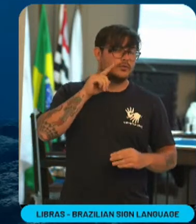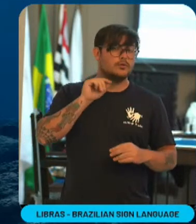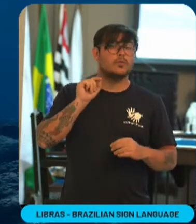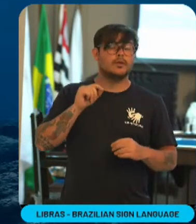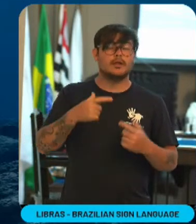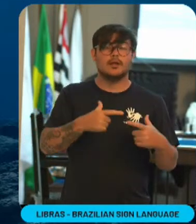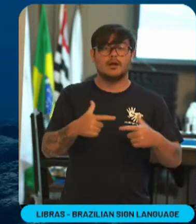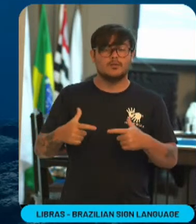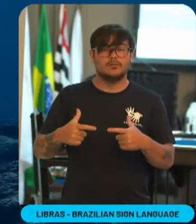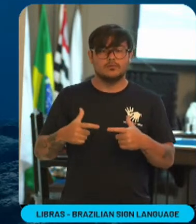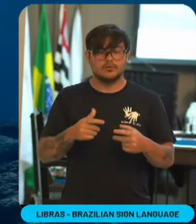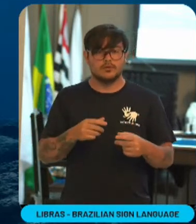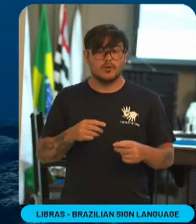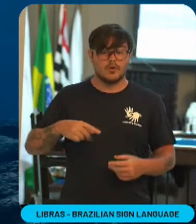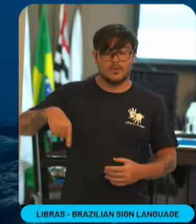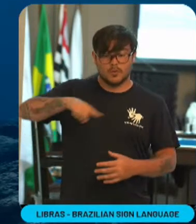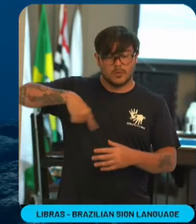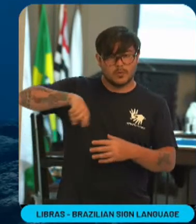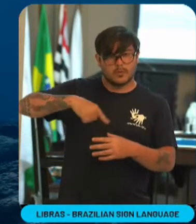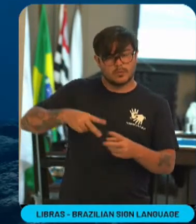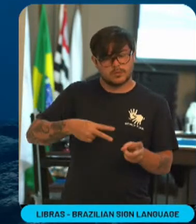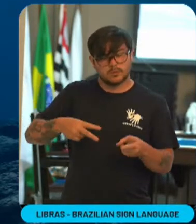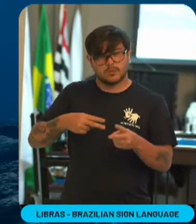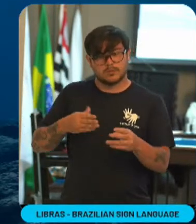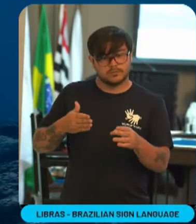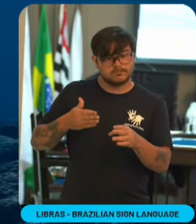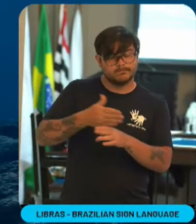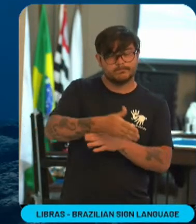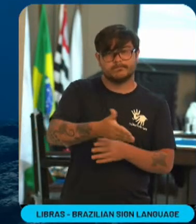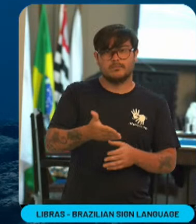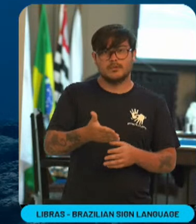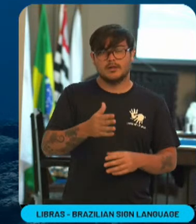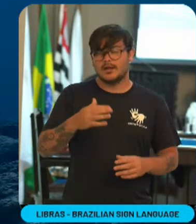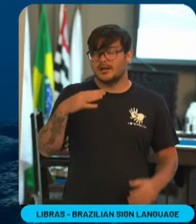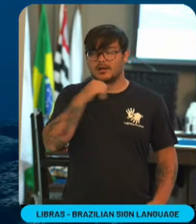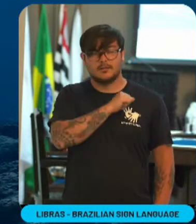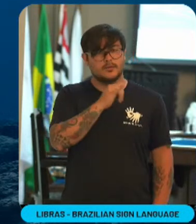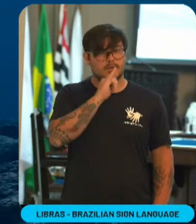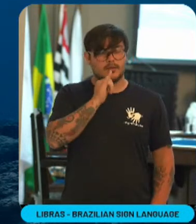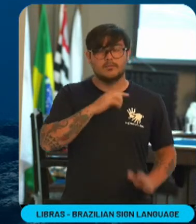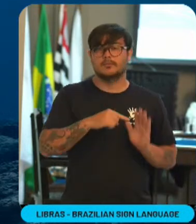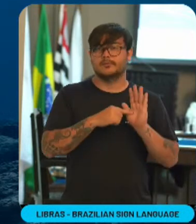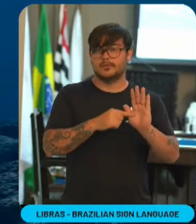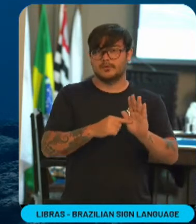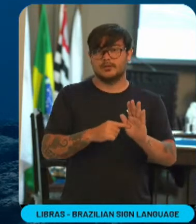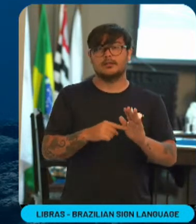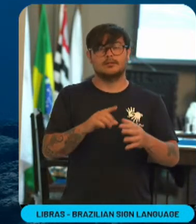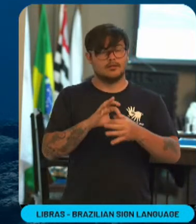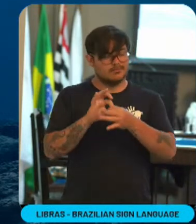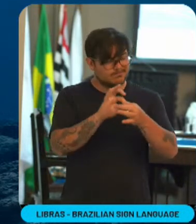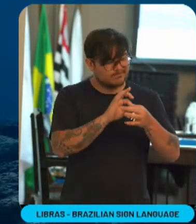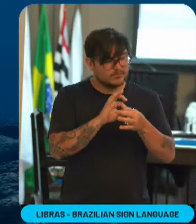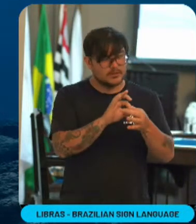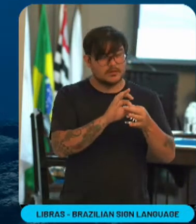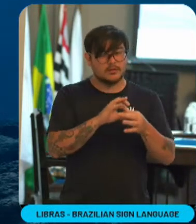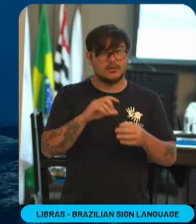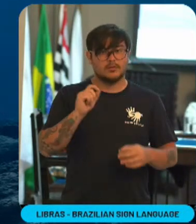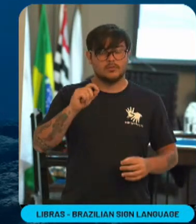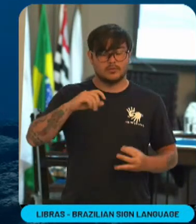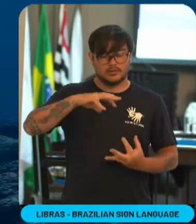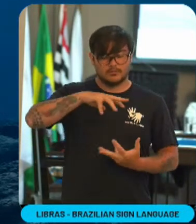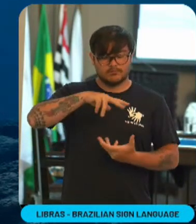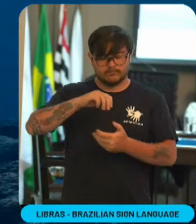the United States. That is the route that the hurricanes take. So this is just an example to